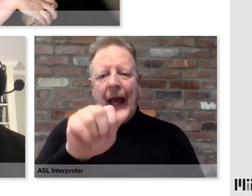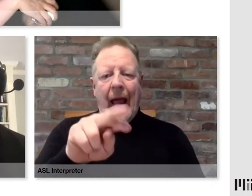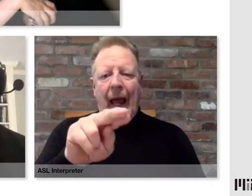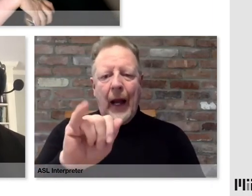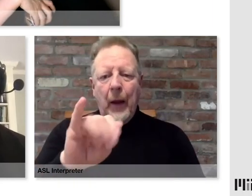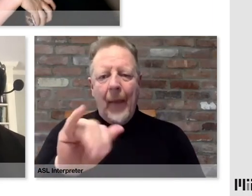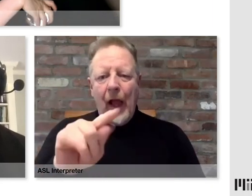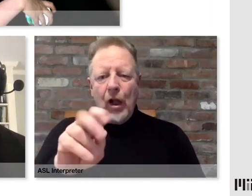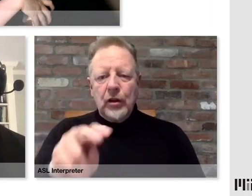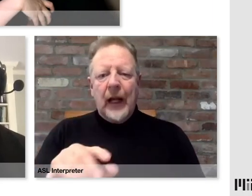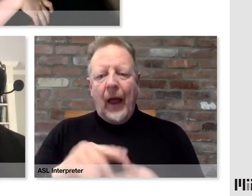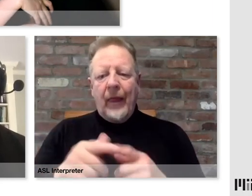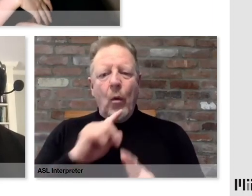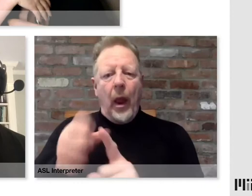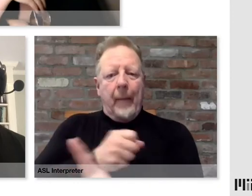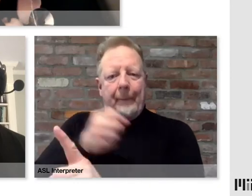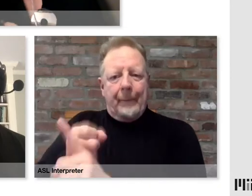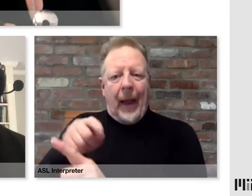modeling results?